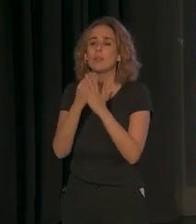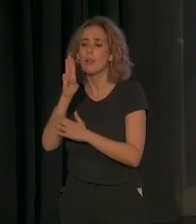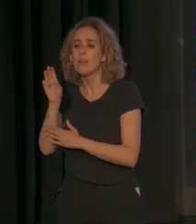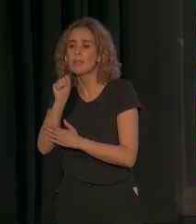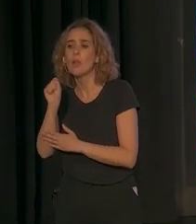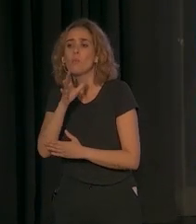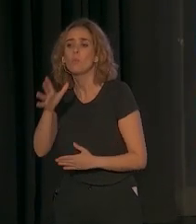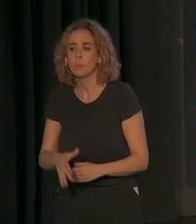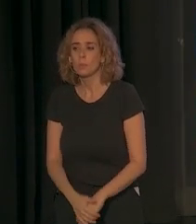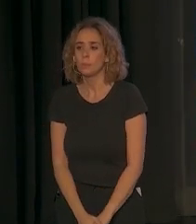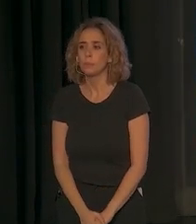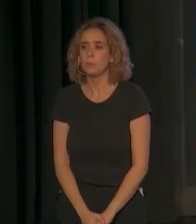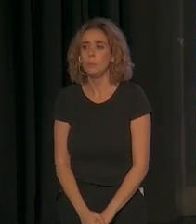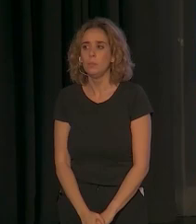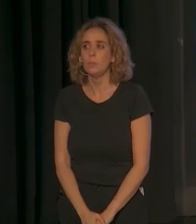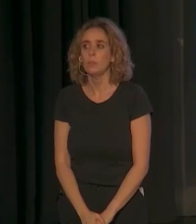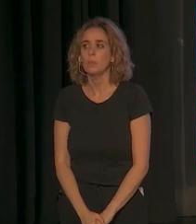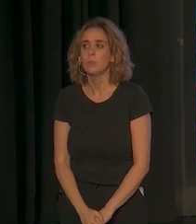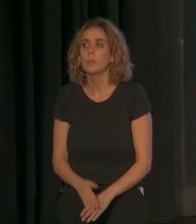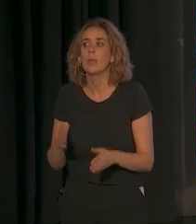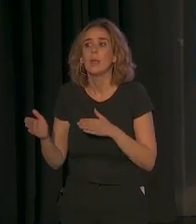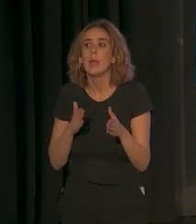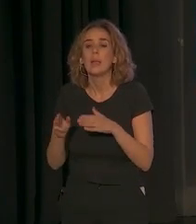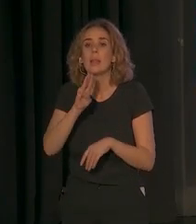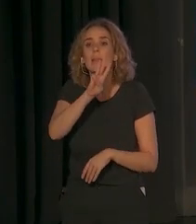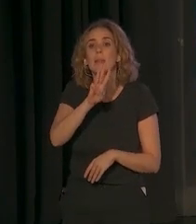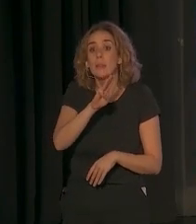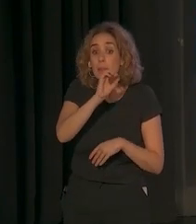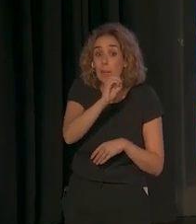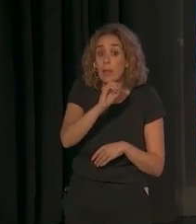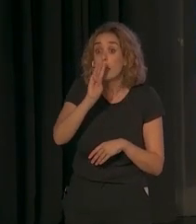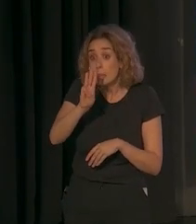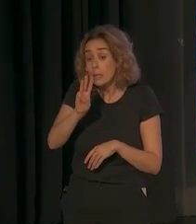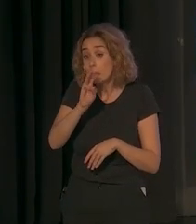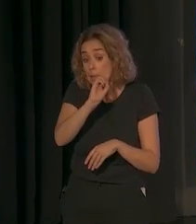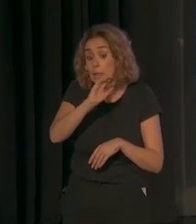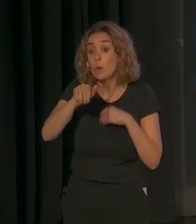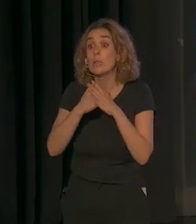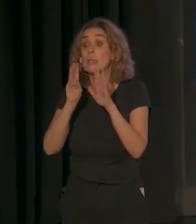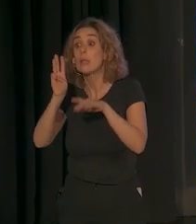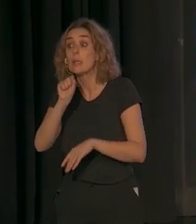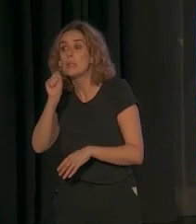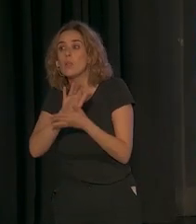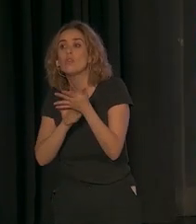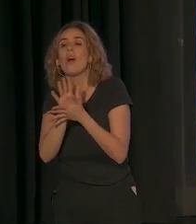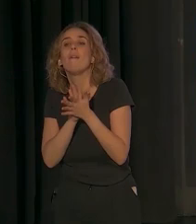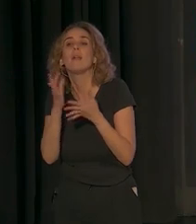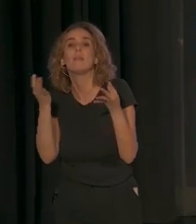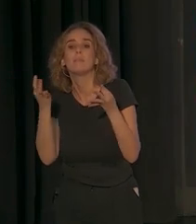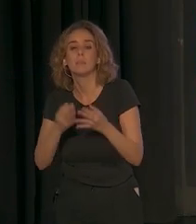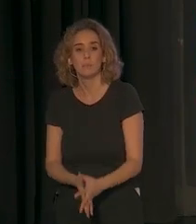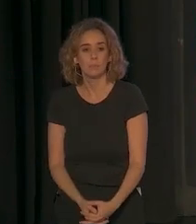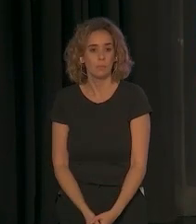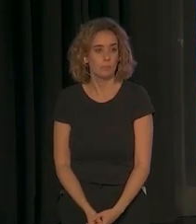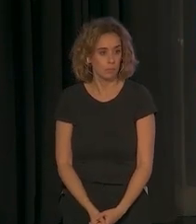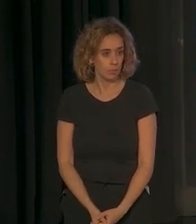why from 0 to 3 year olds and after well, the next phase, 3 to 6, what's the